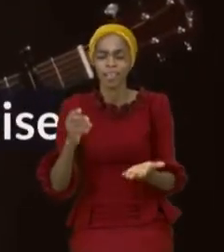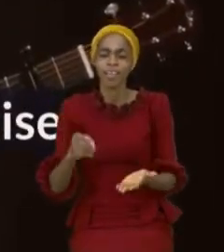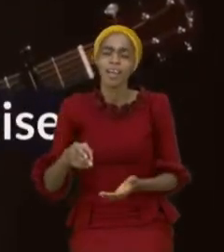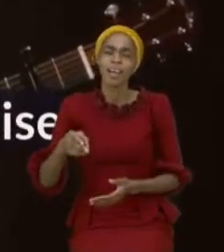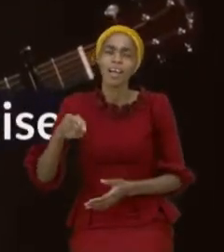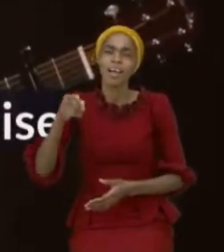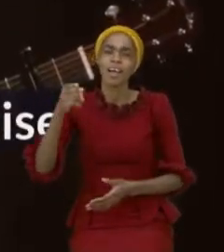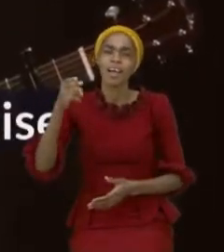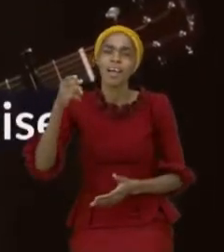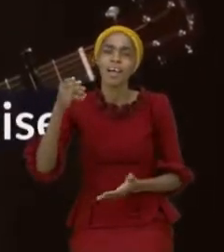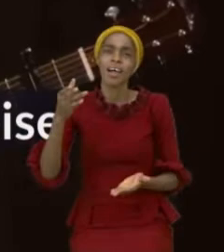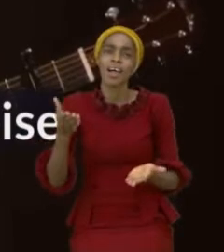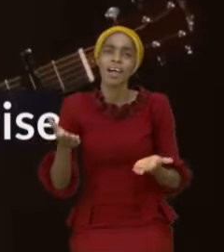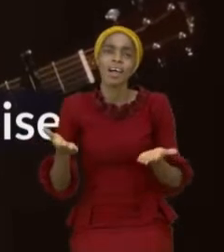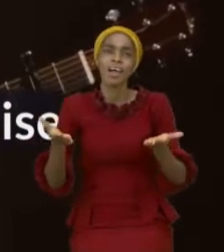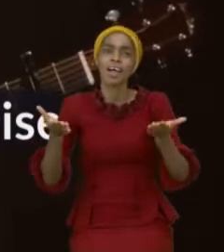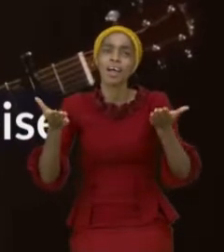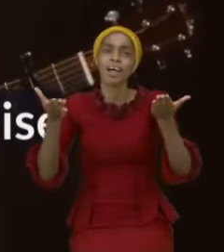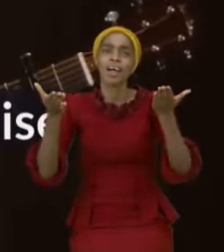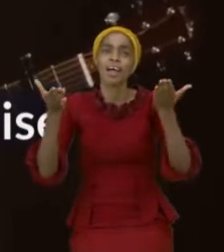lifted high